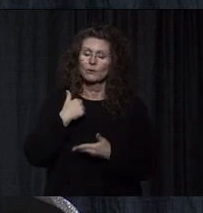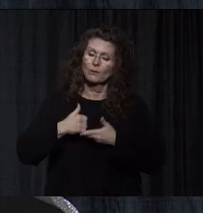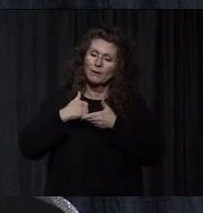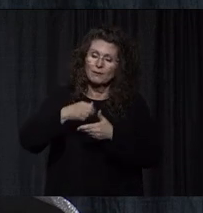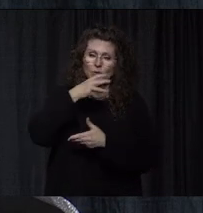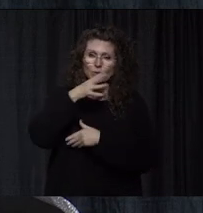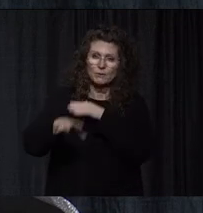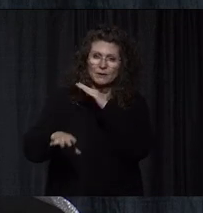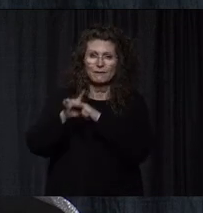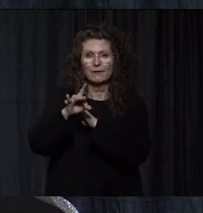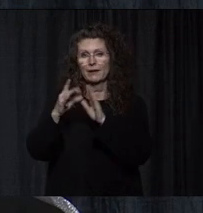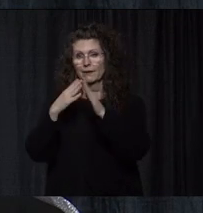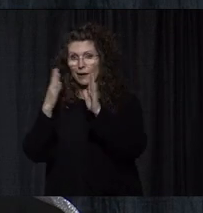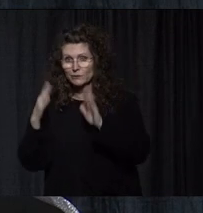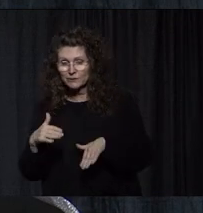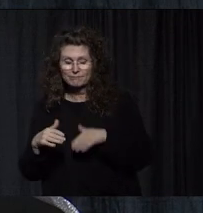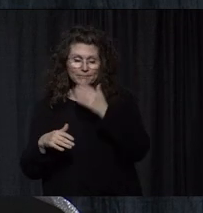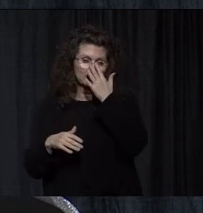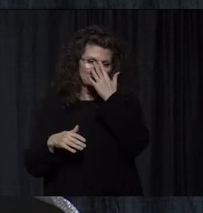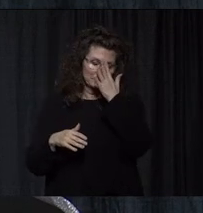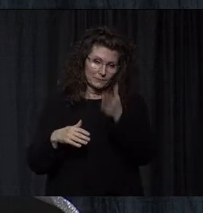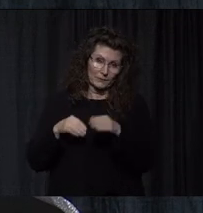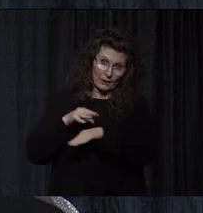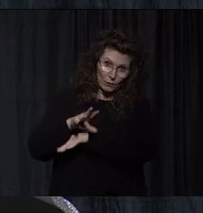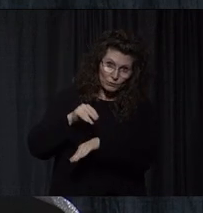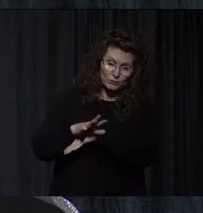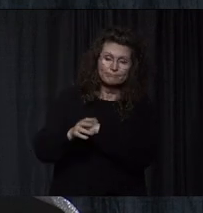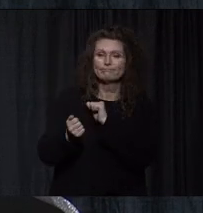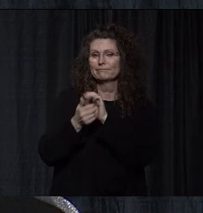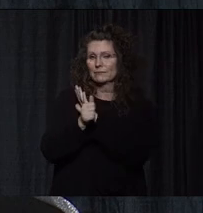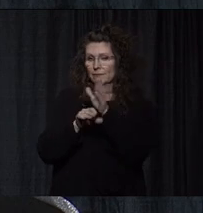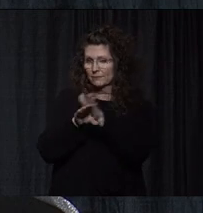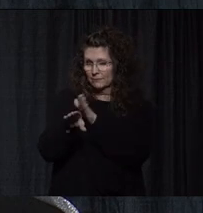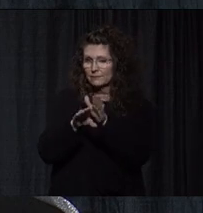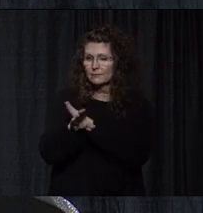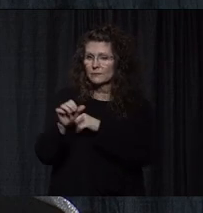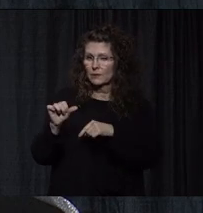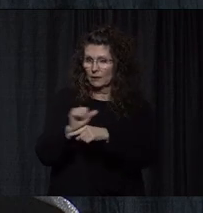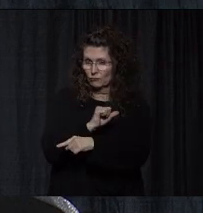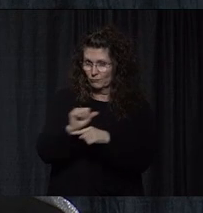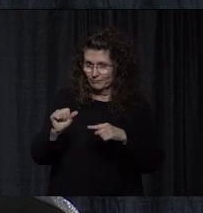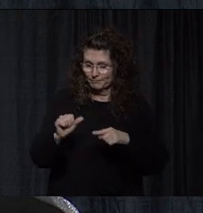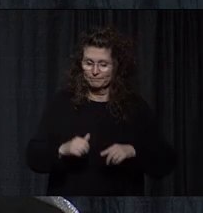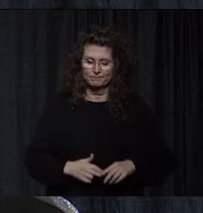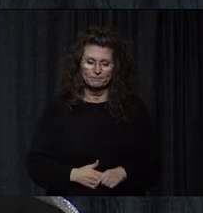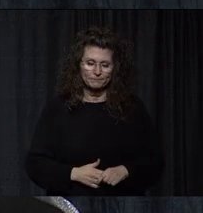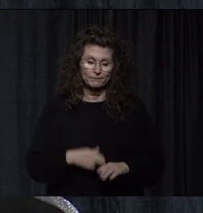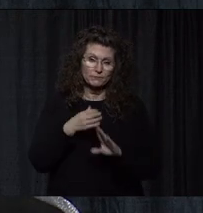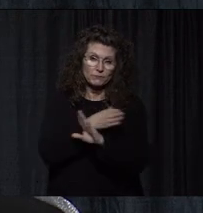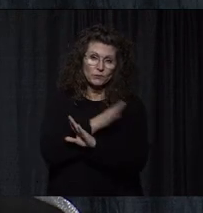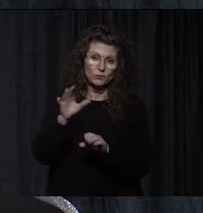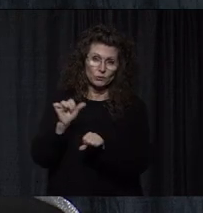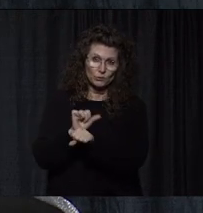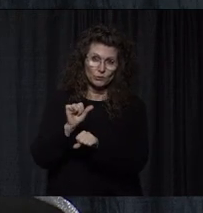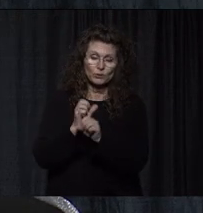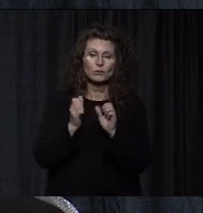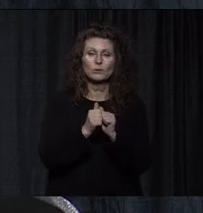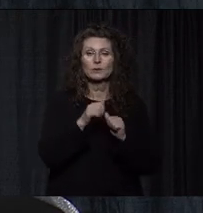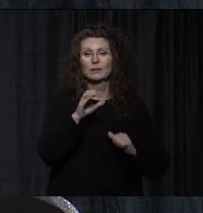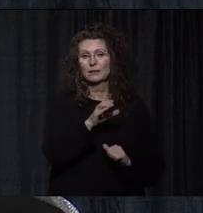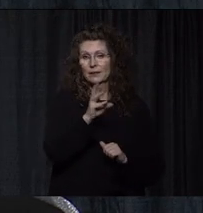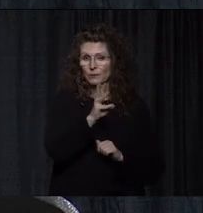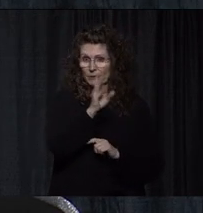find transitional housing, counseling, and skills development training. Prior to her work at the Canadian